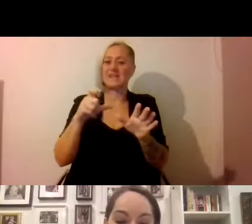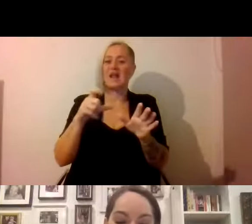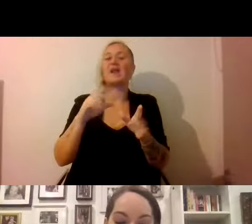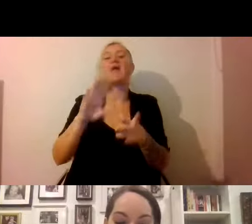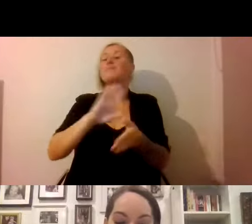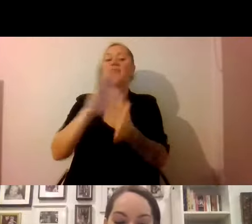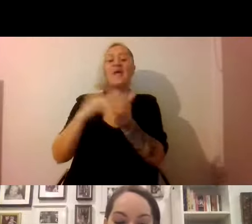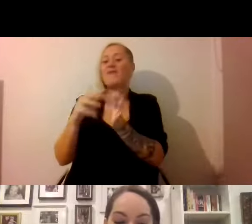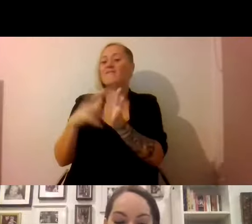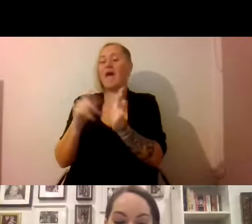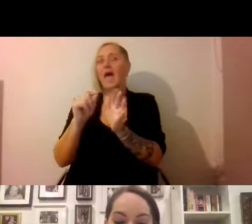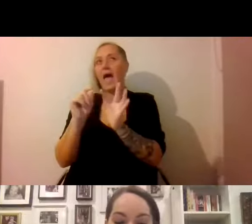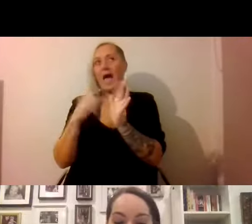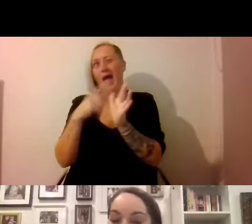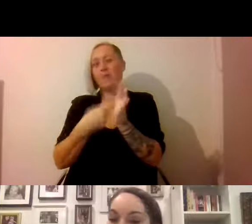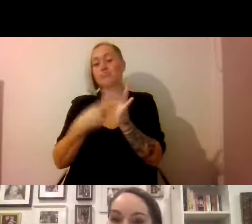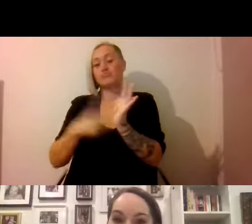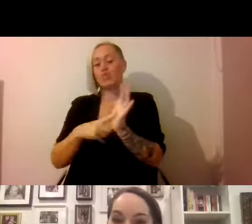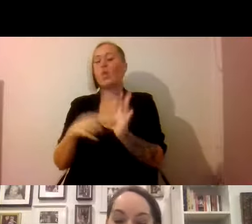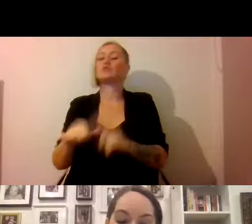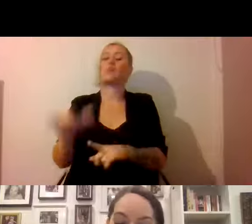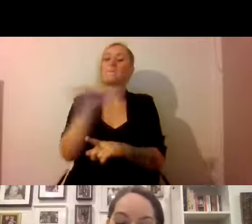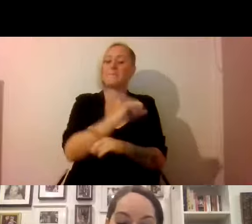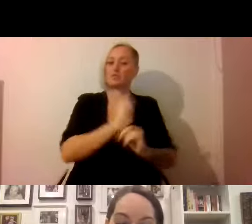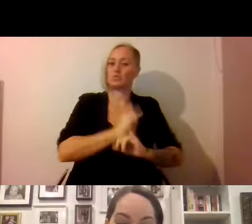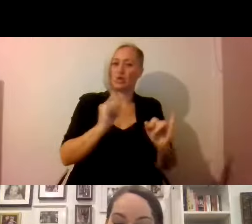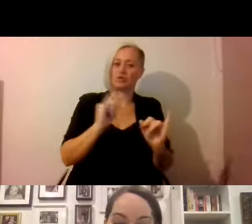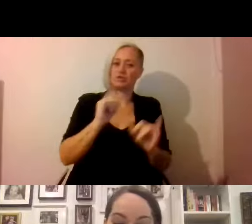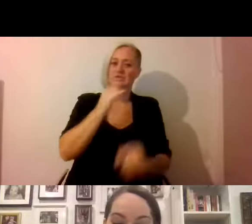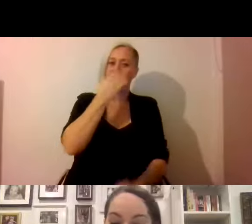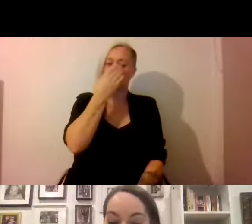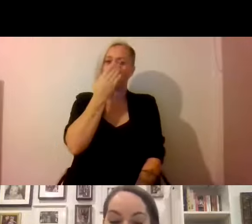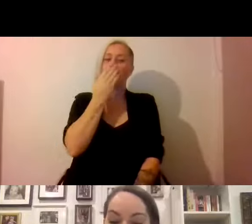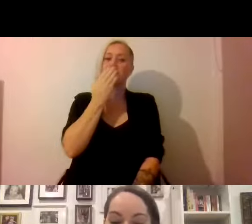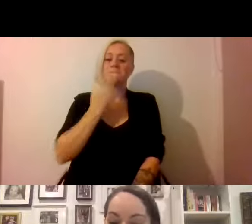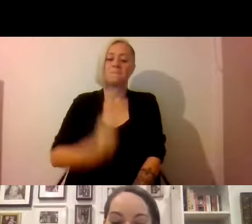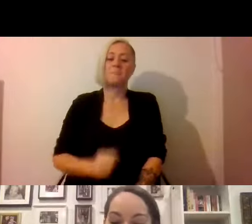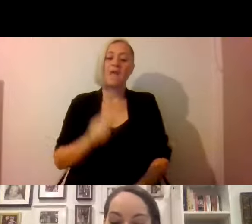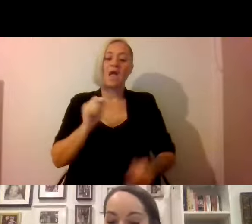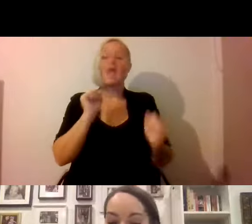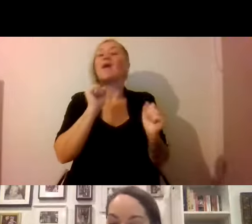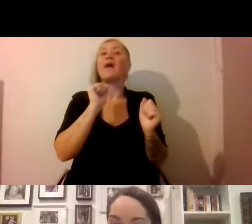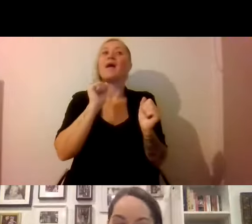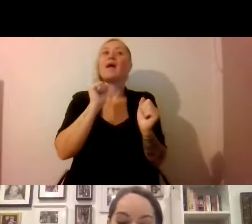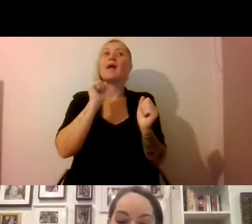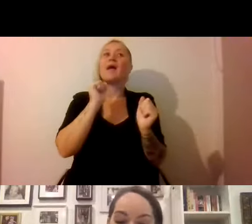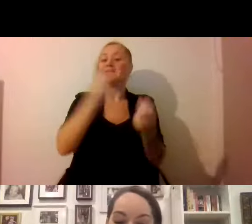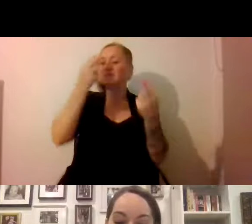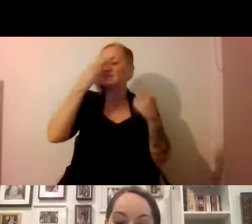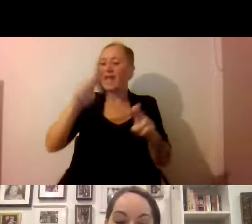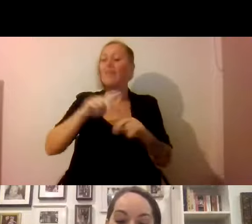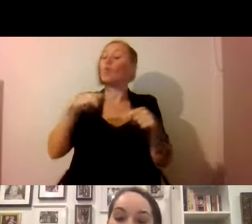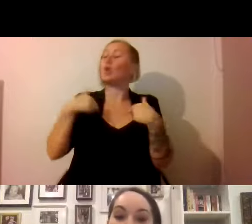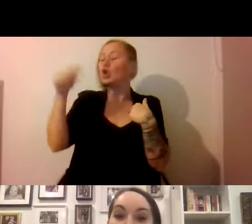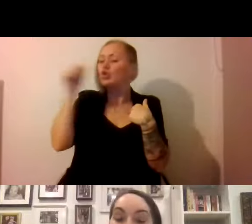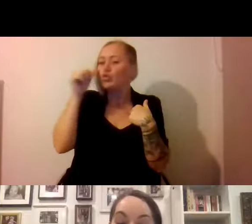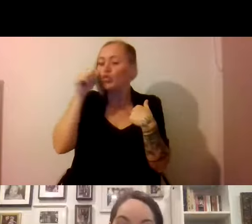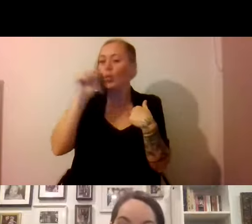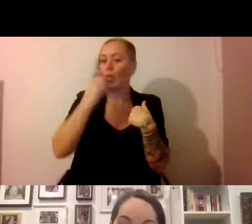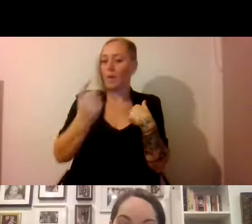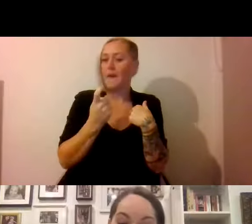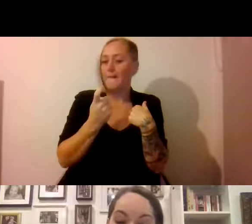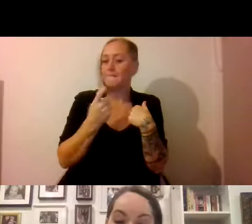emergency. His death didn't blindside us. It was neither sudden nor unexpected. We had